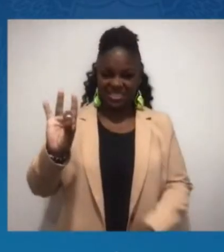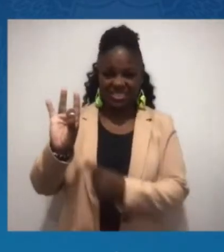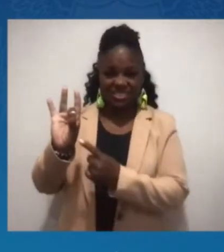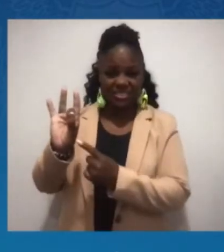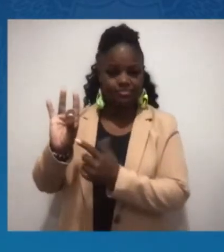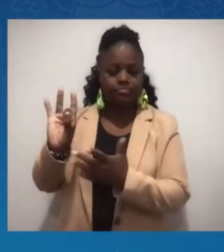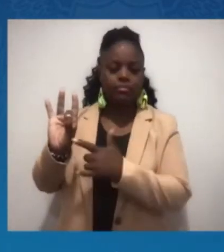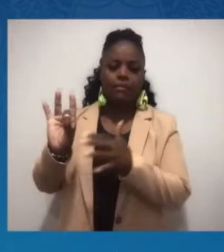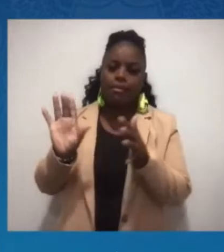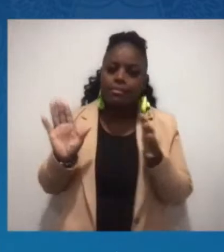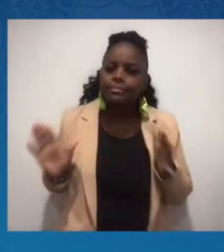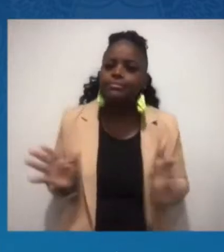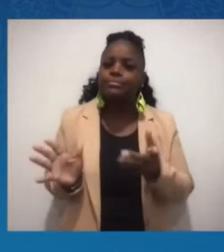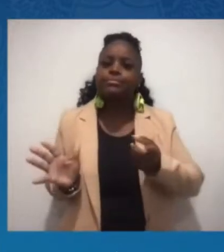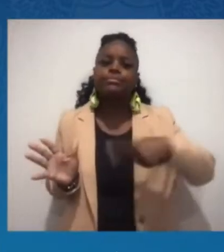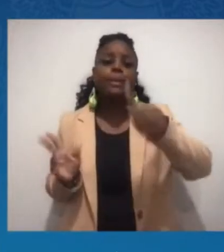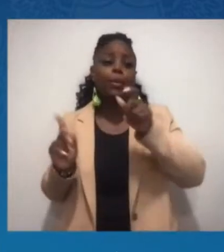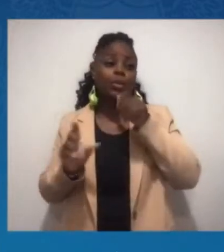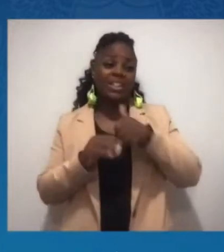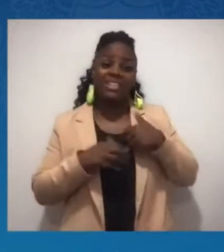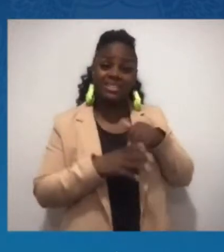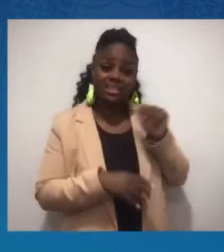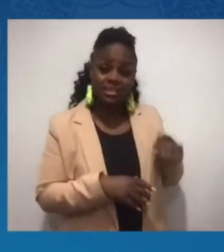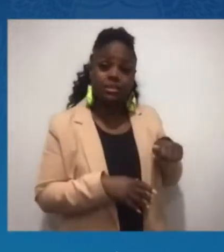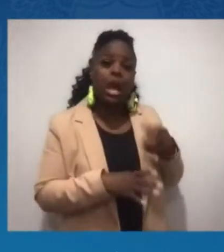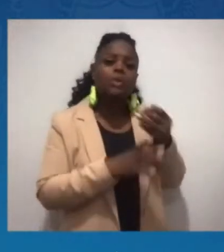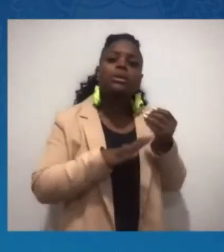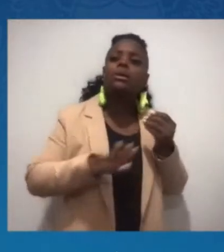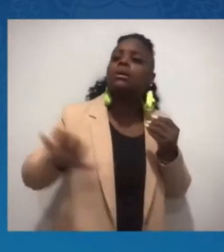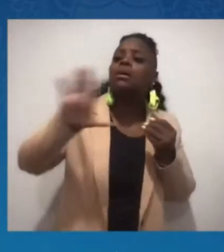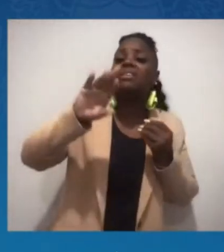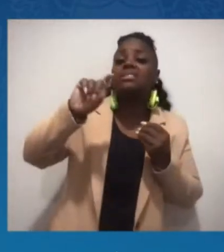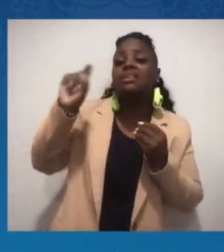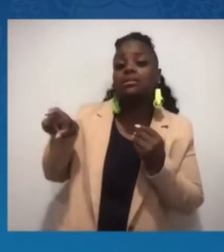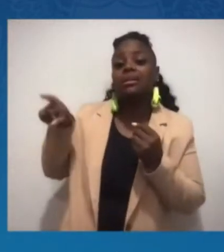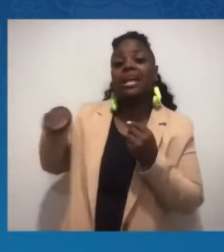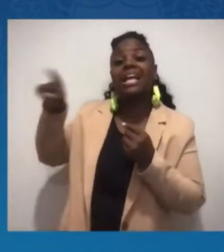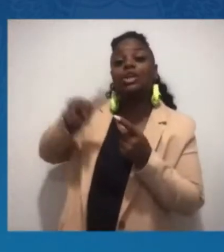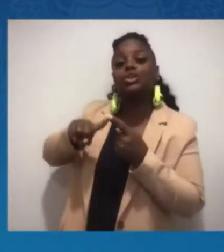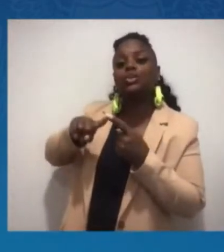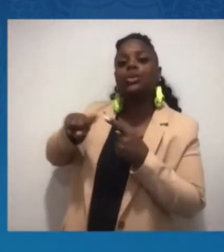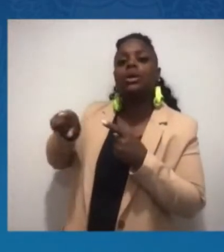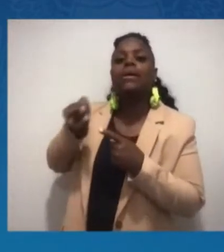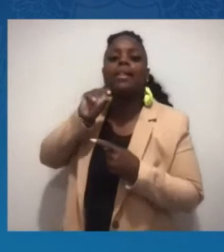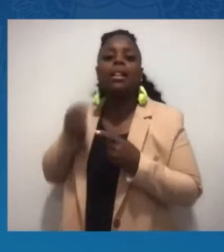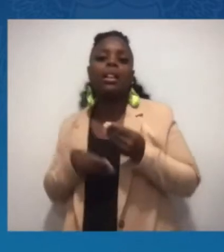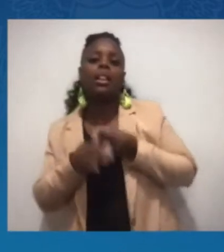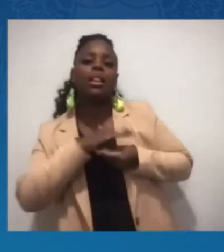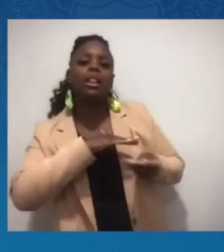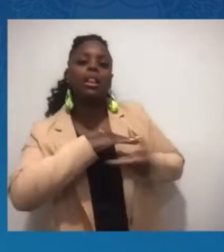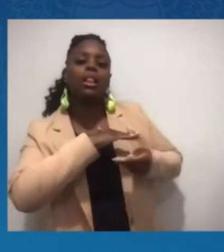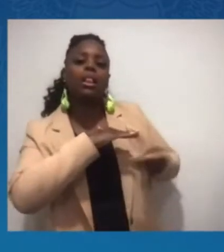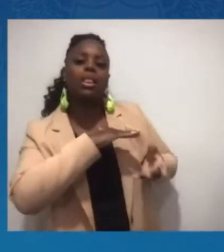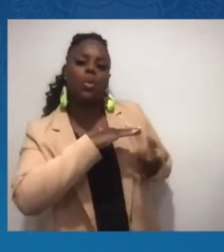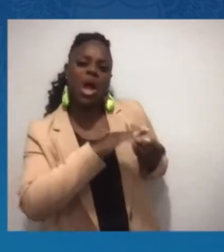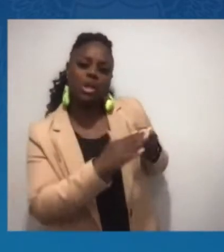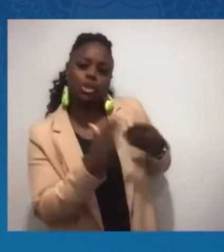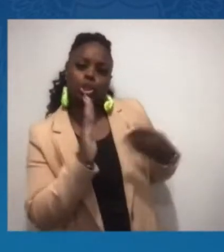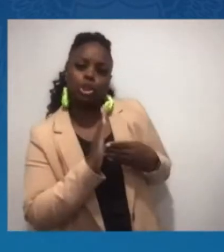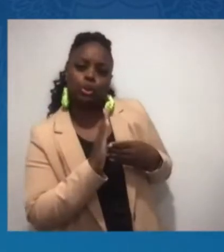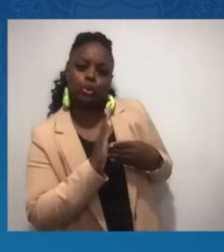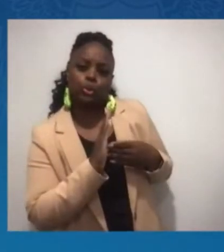Texas, to act as vigilantes. It gave private citizens the power to sue abortion providers and anyone else who helps